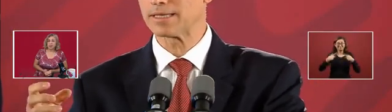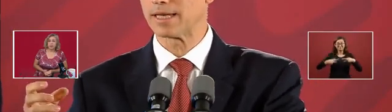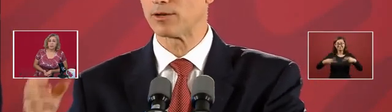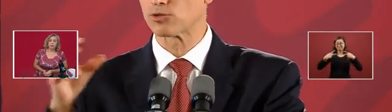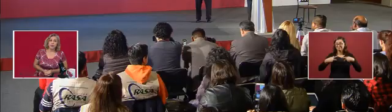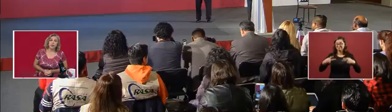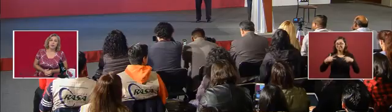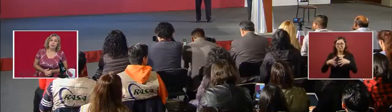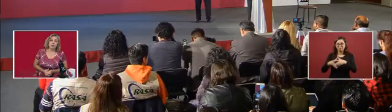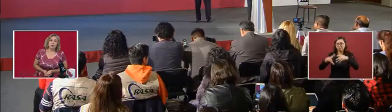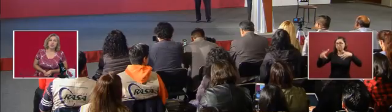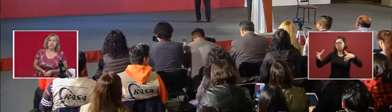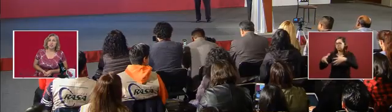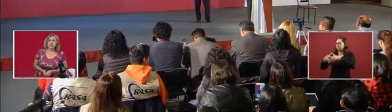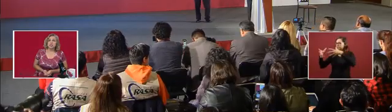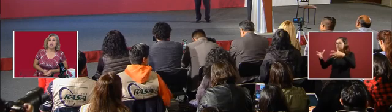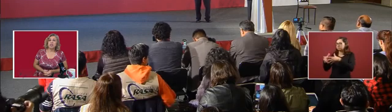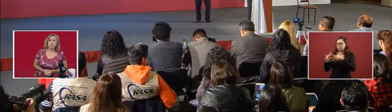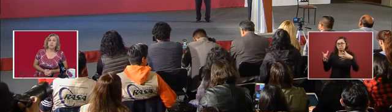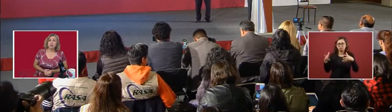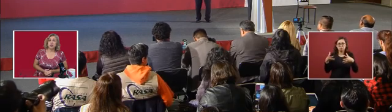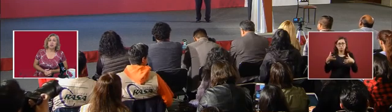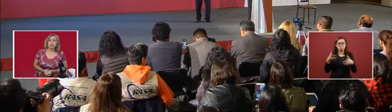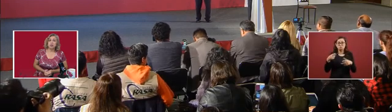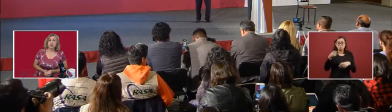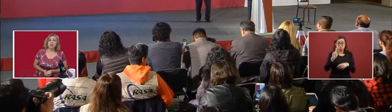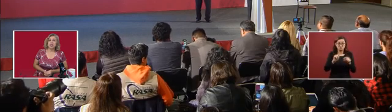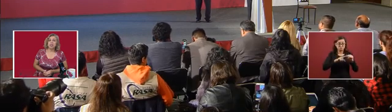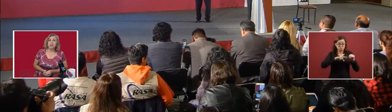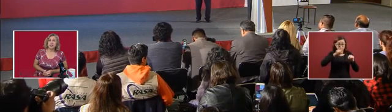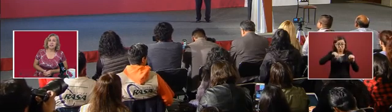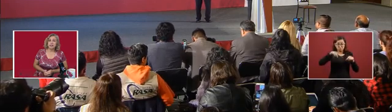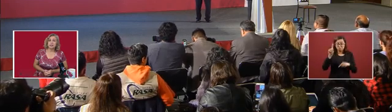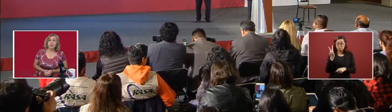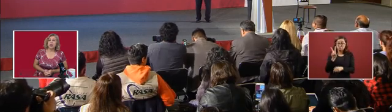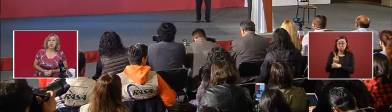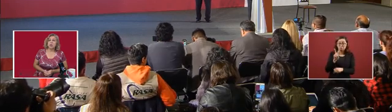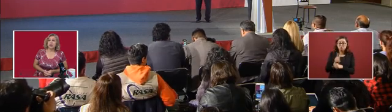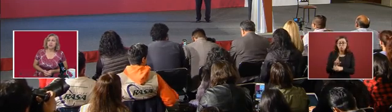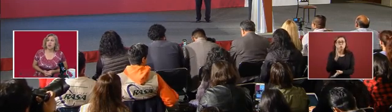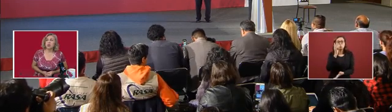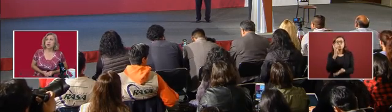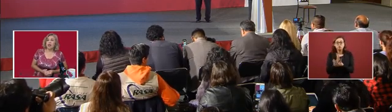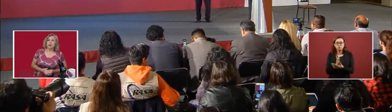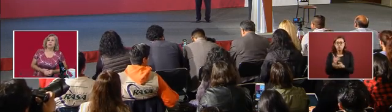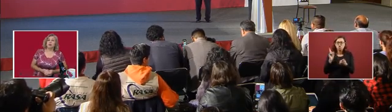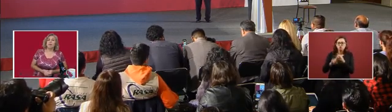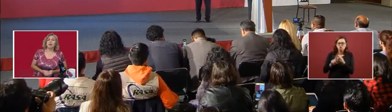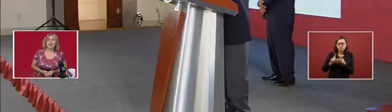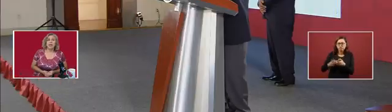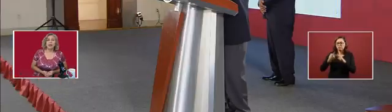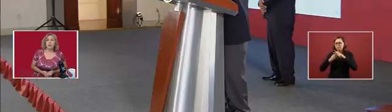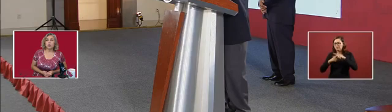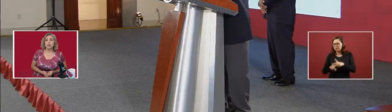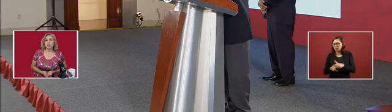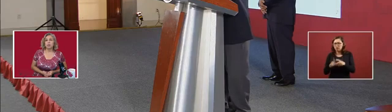is a small part according to what they're actually, it's a